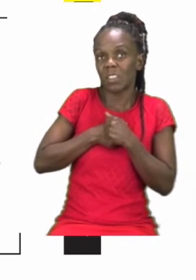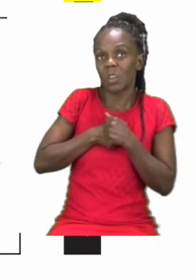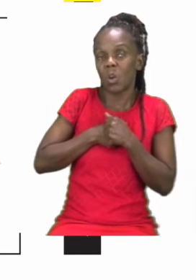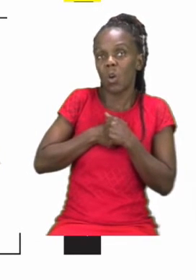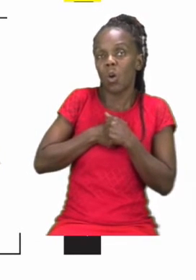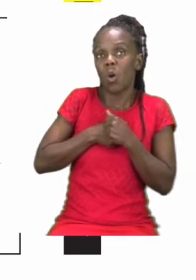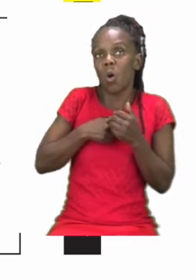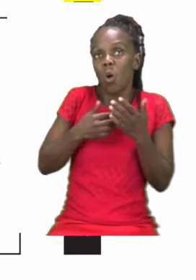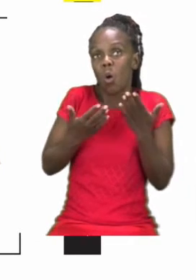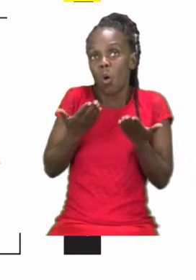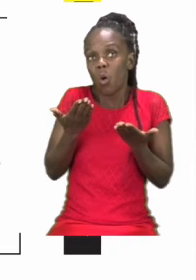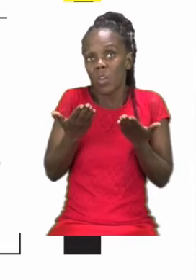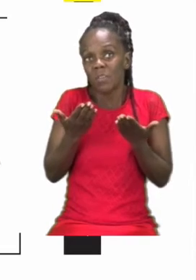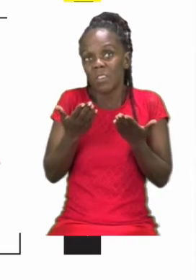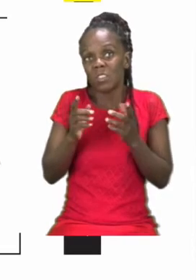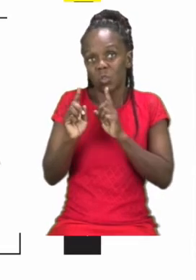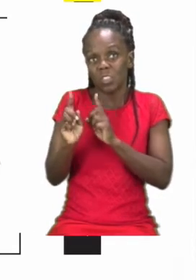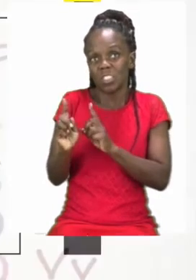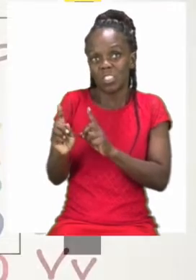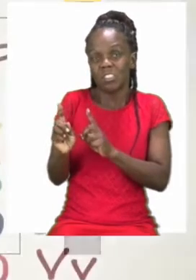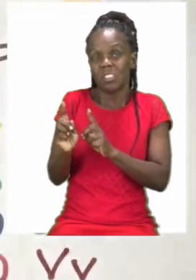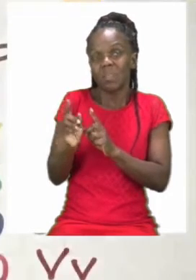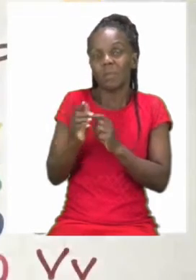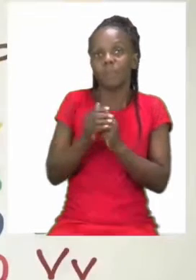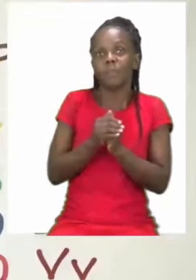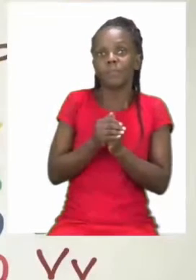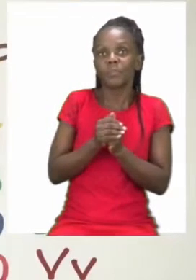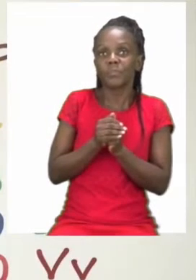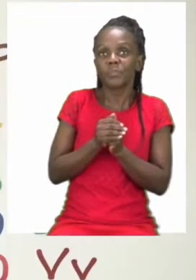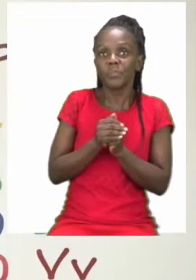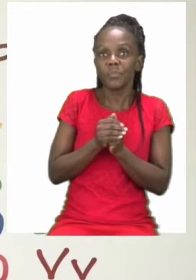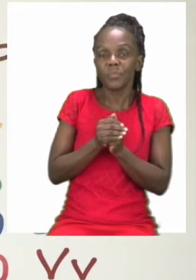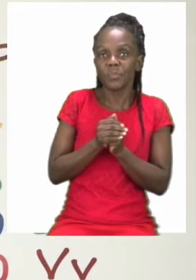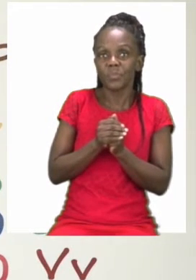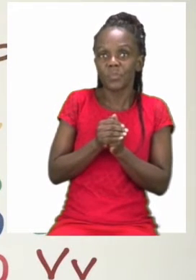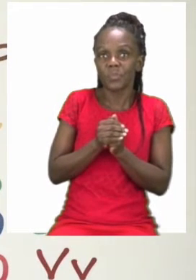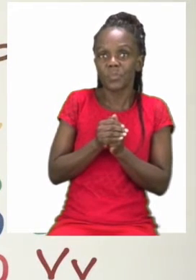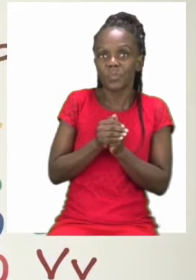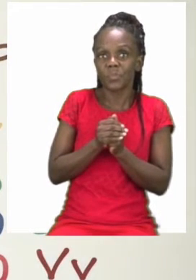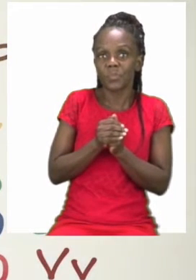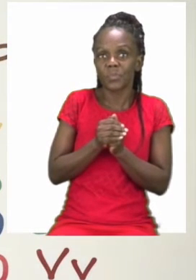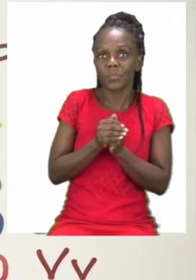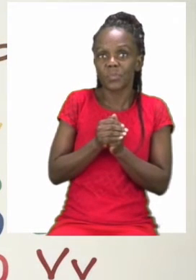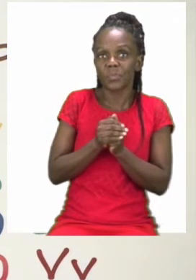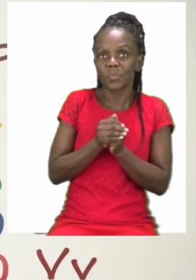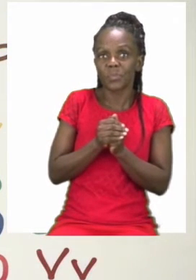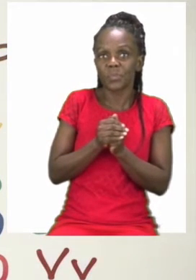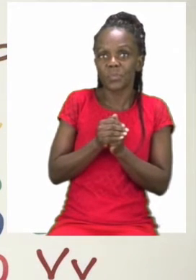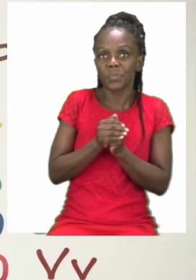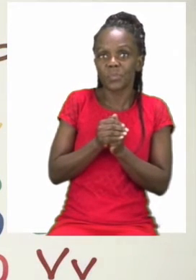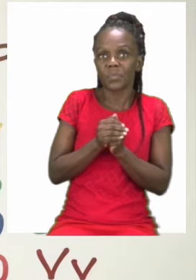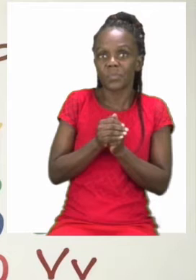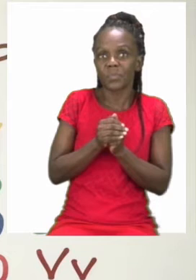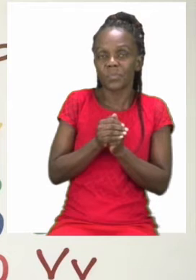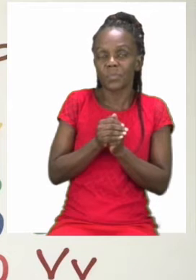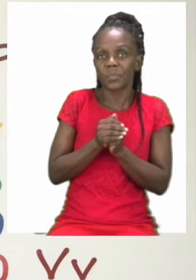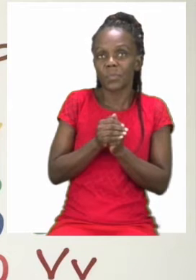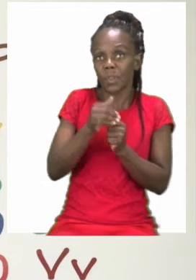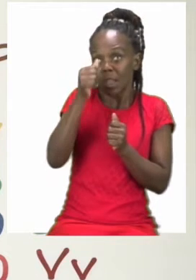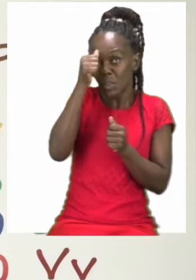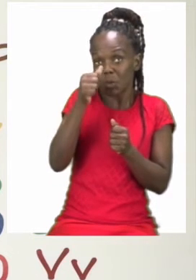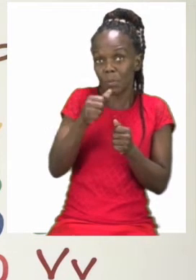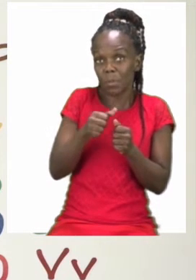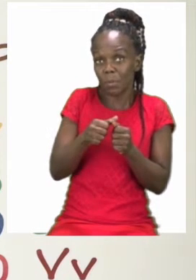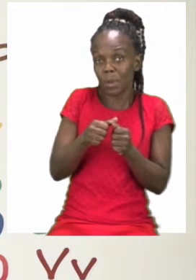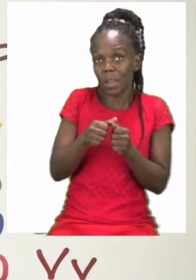card. Now remember, boys and girls, a pair of scissors can be very dangerous.